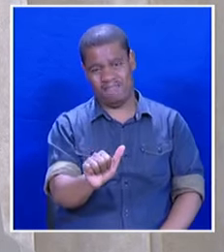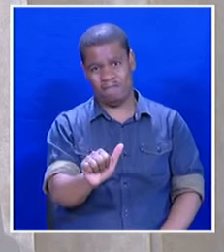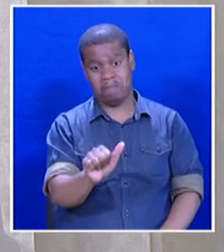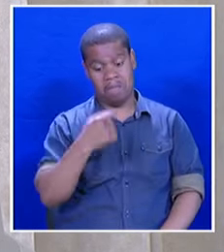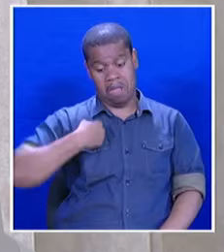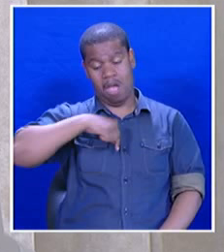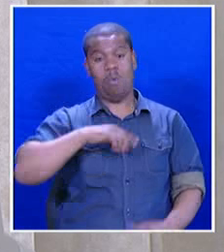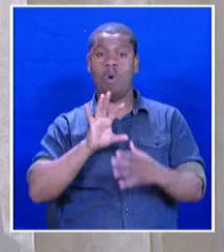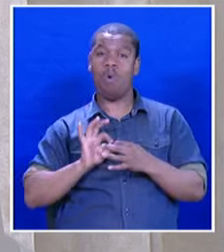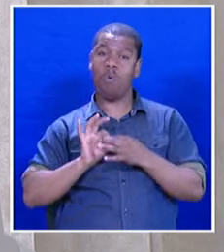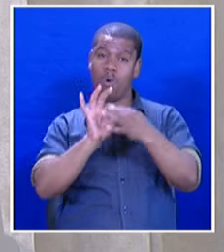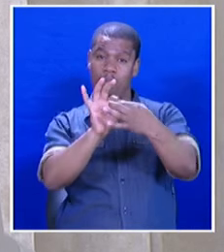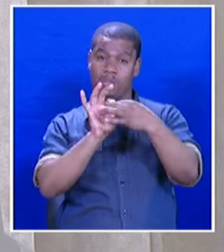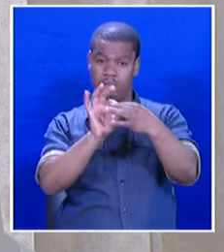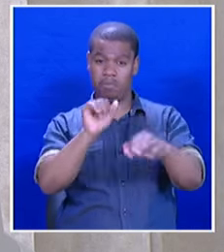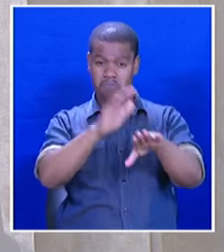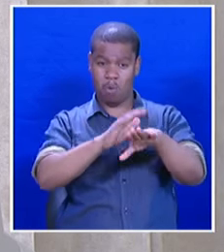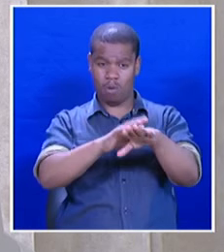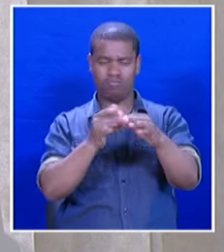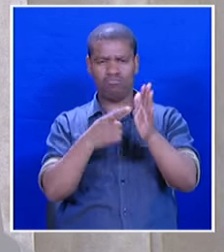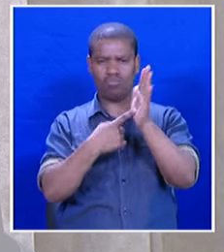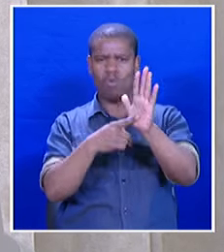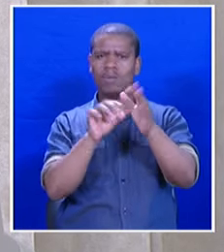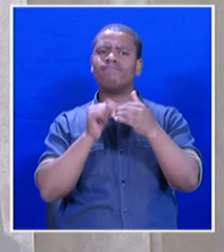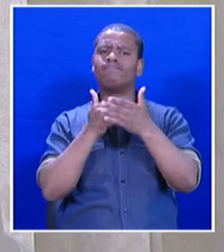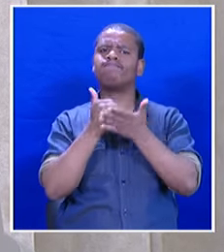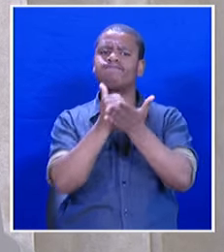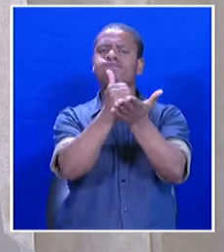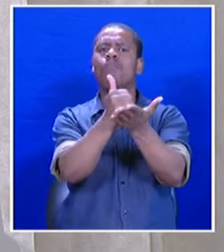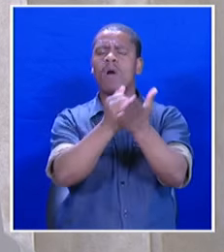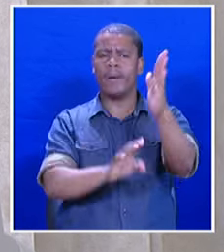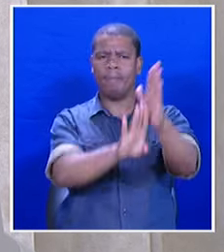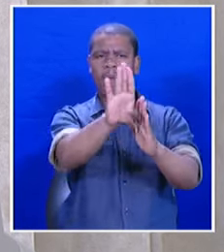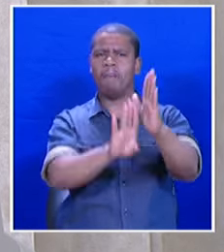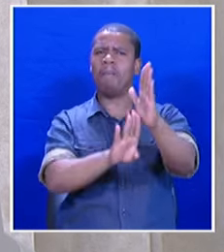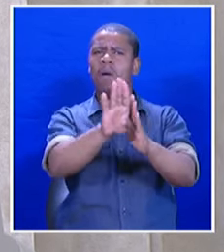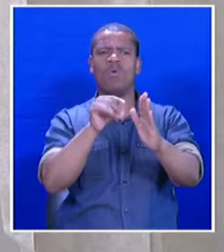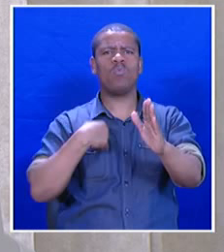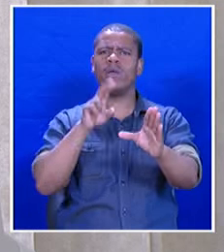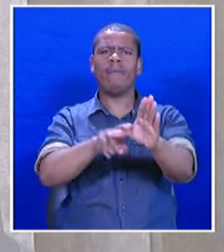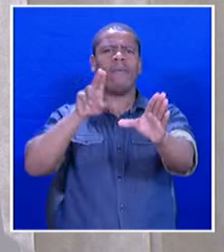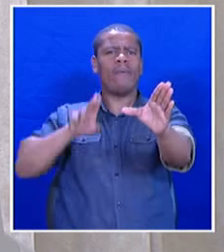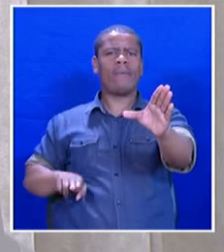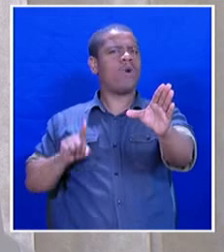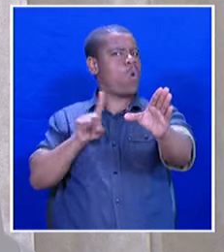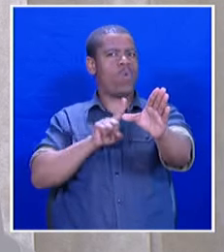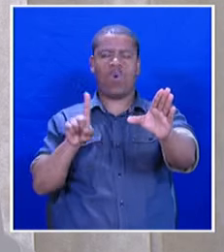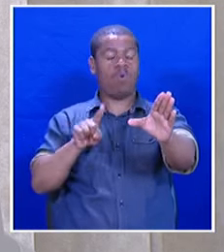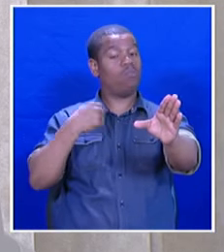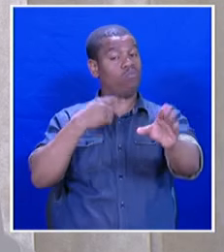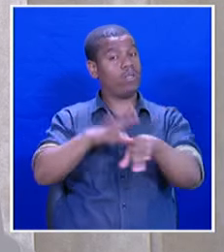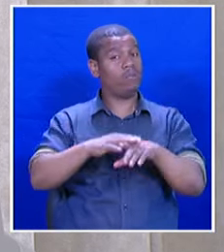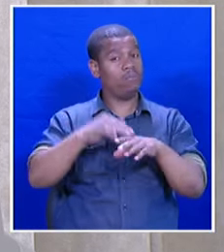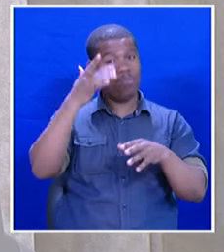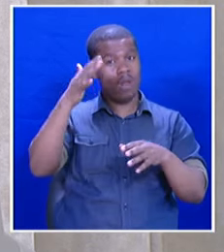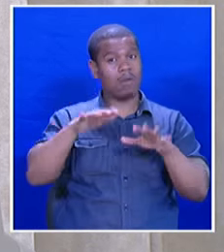its development is irrevocable. It's not to be brought ever into question. And if one